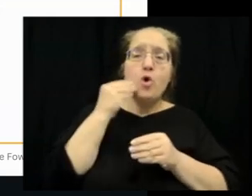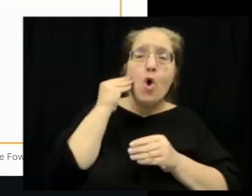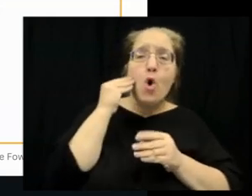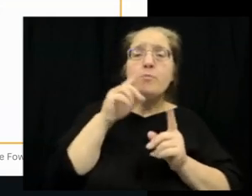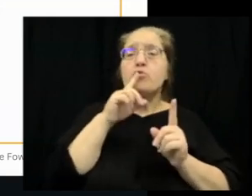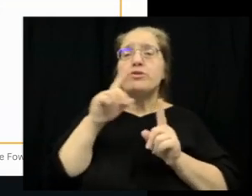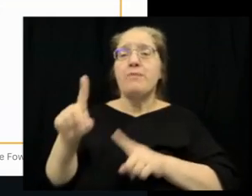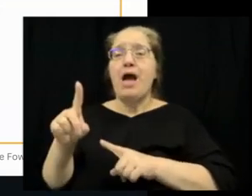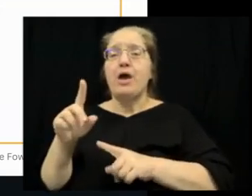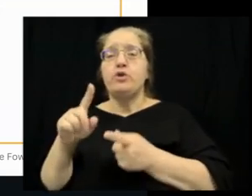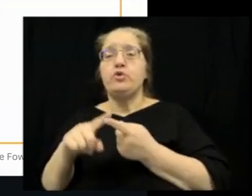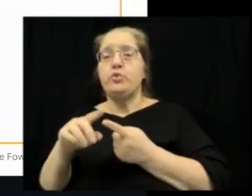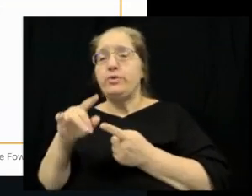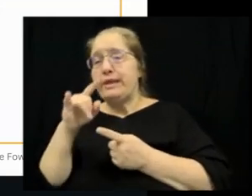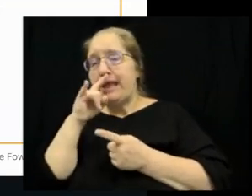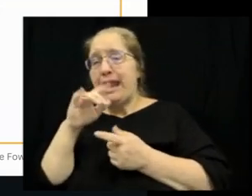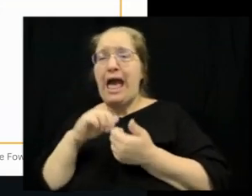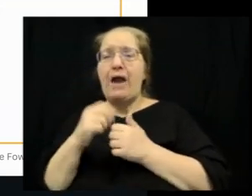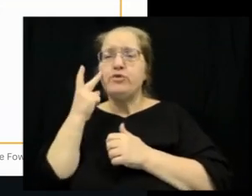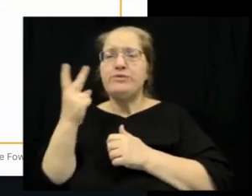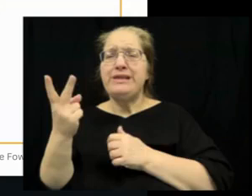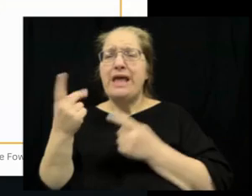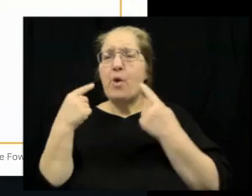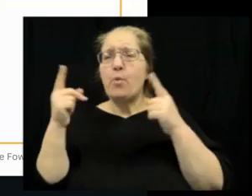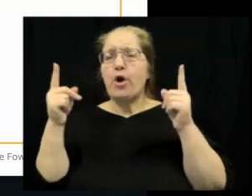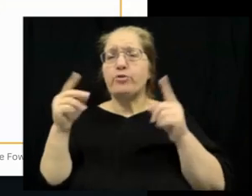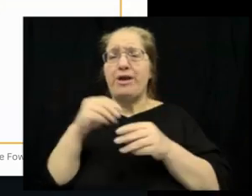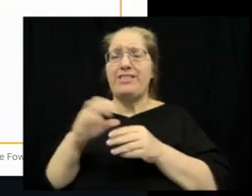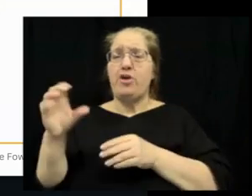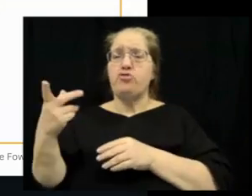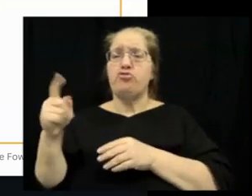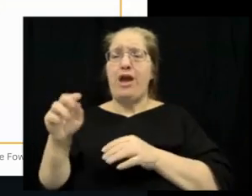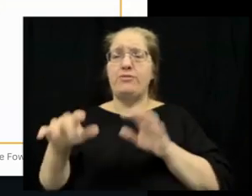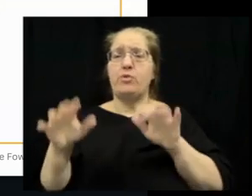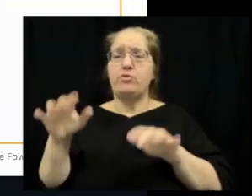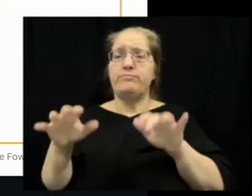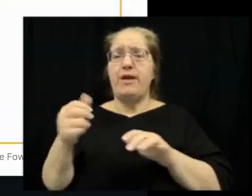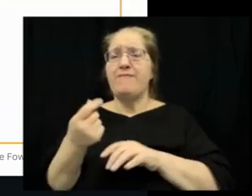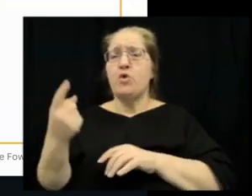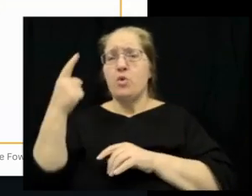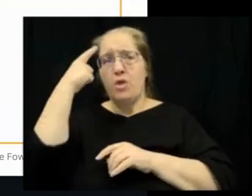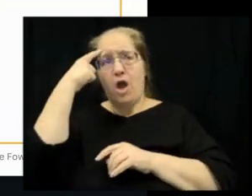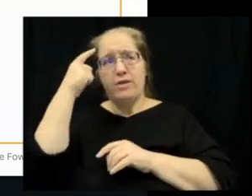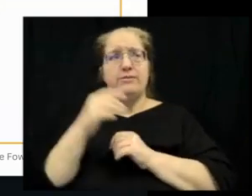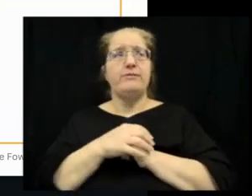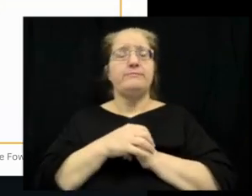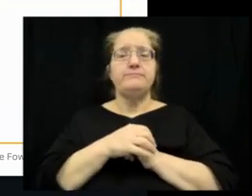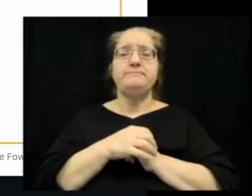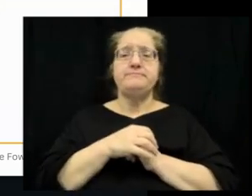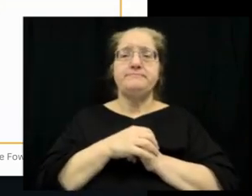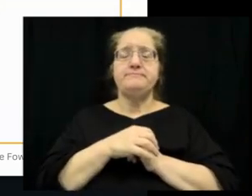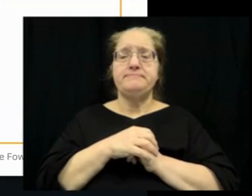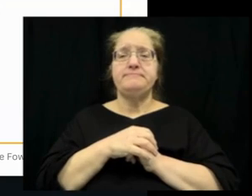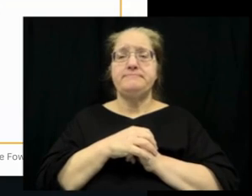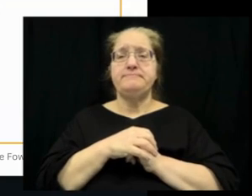seen that help your child get back to school? So in the chat, if you want to share a few thoughts there.